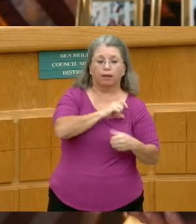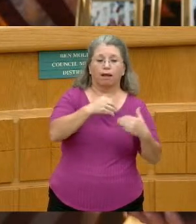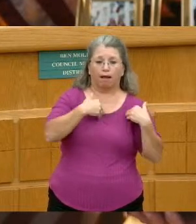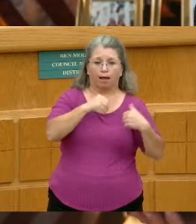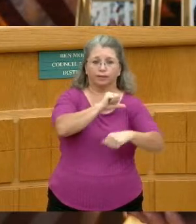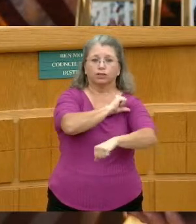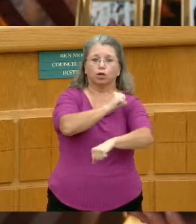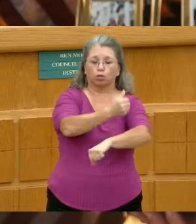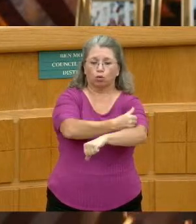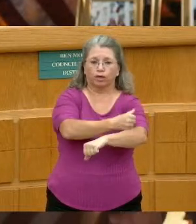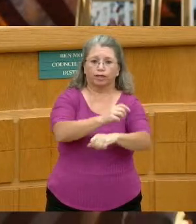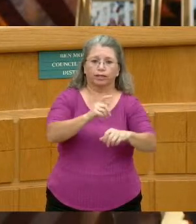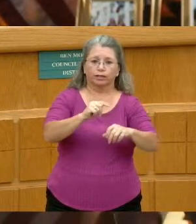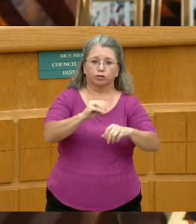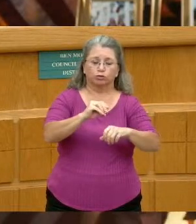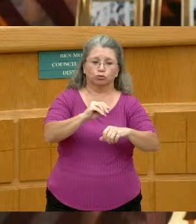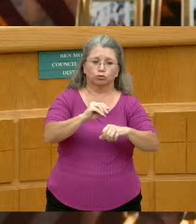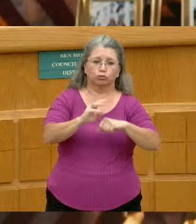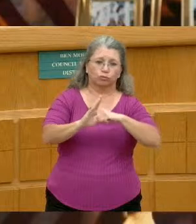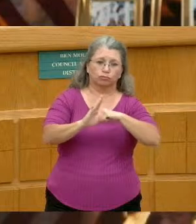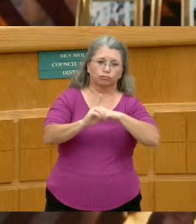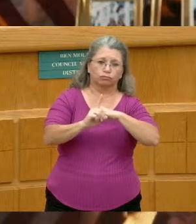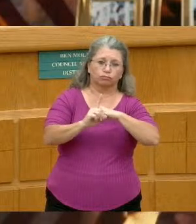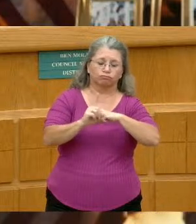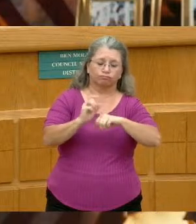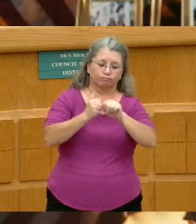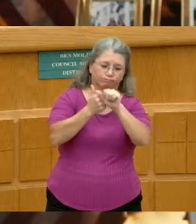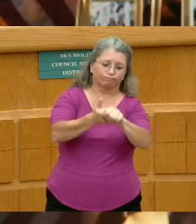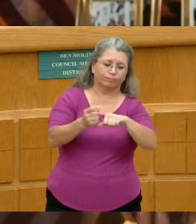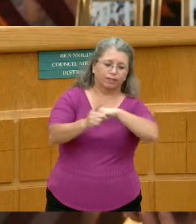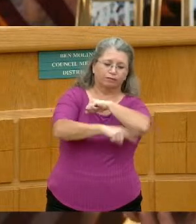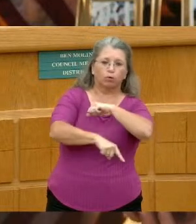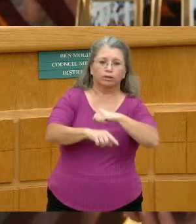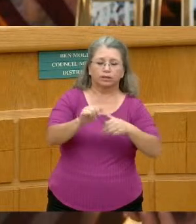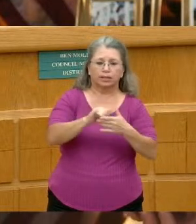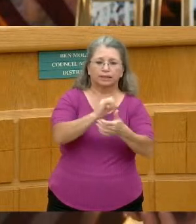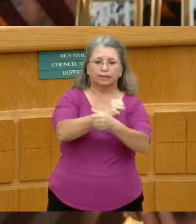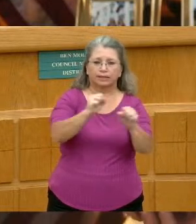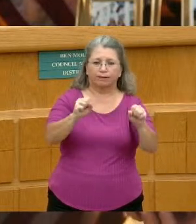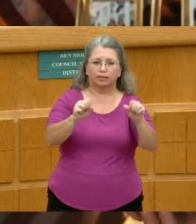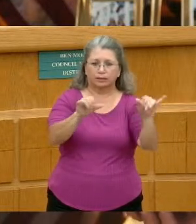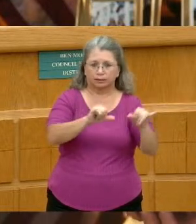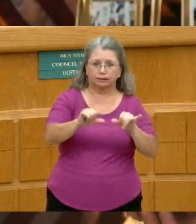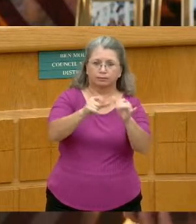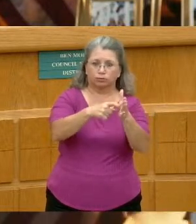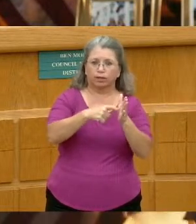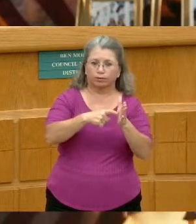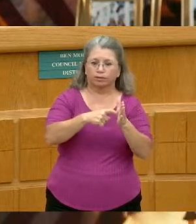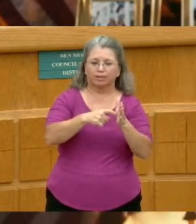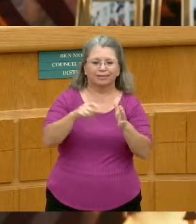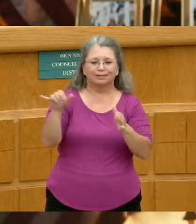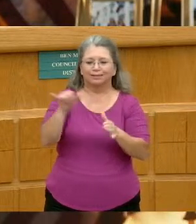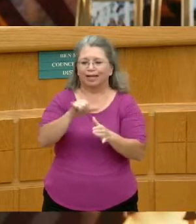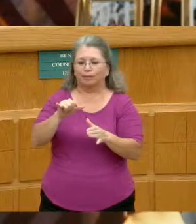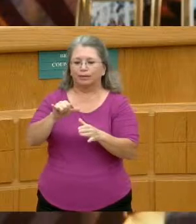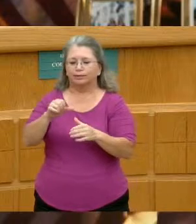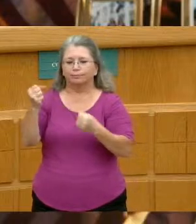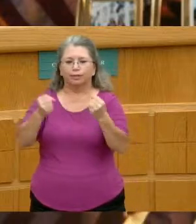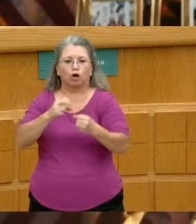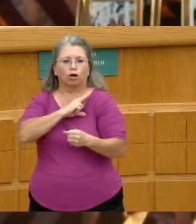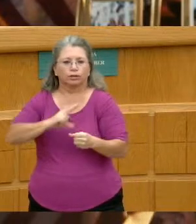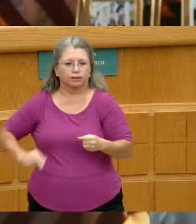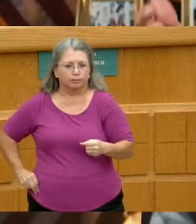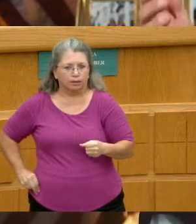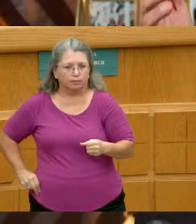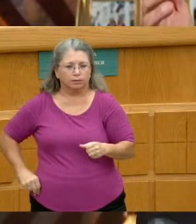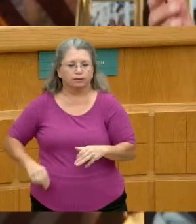this safety standard just like they do when enforcing seatbelt standards. Now, I know that wearing a face